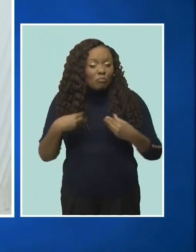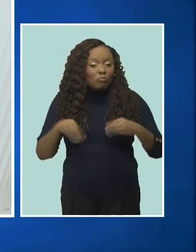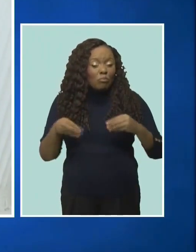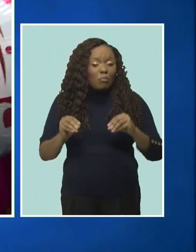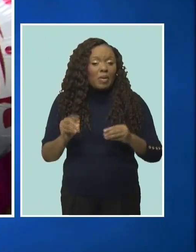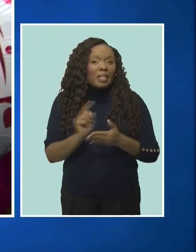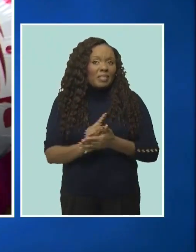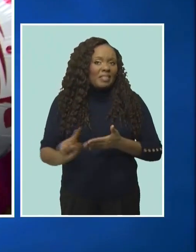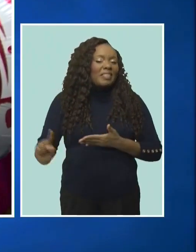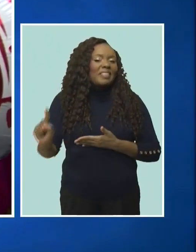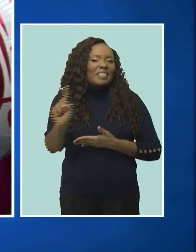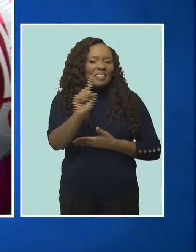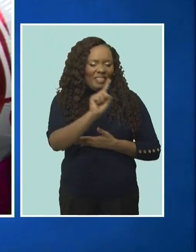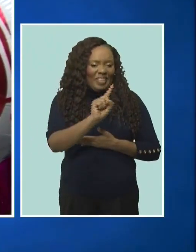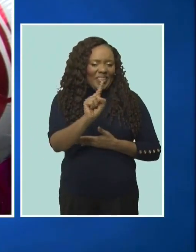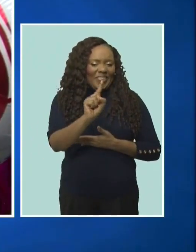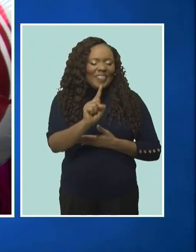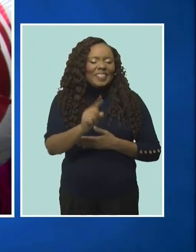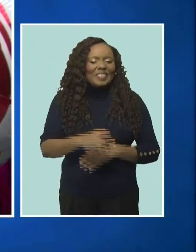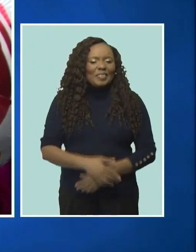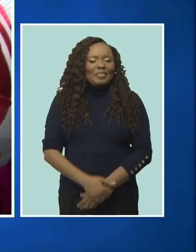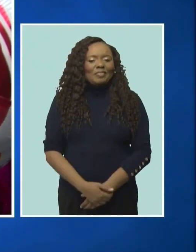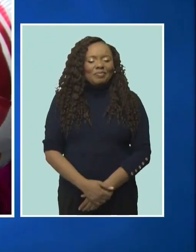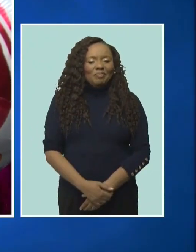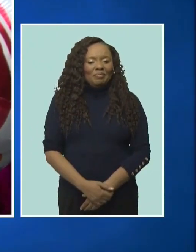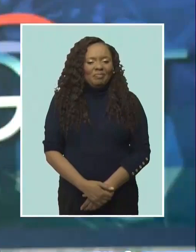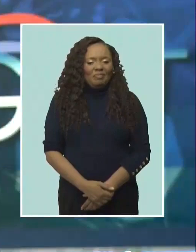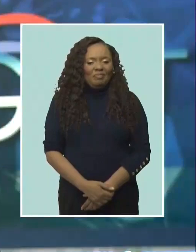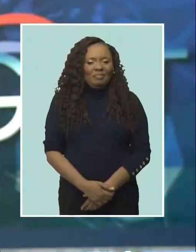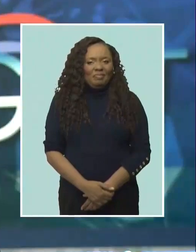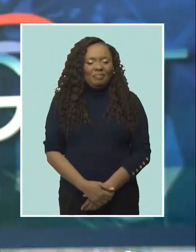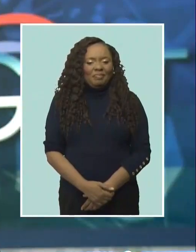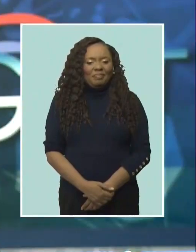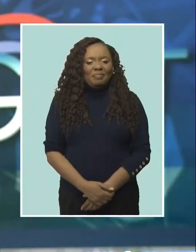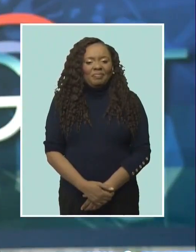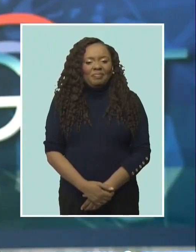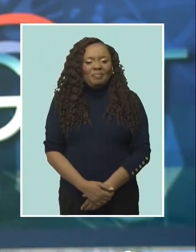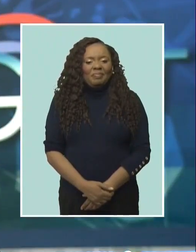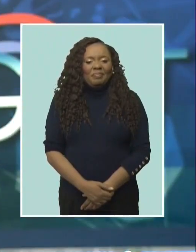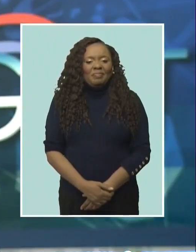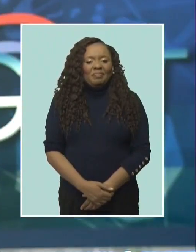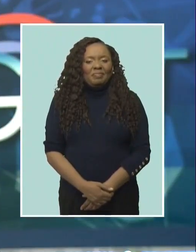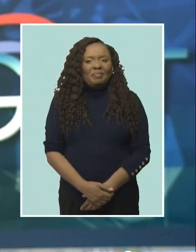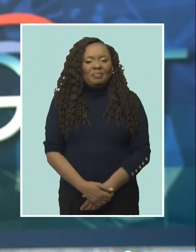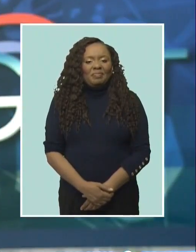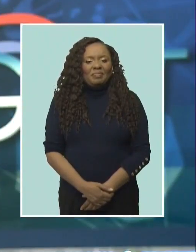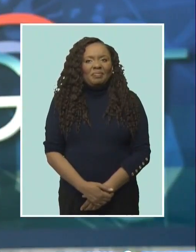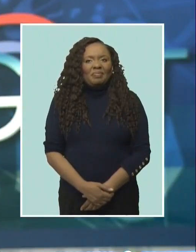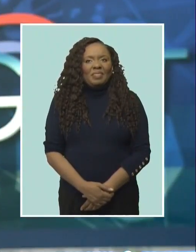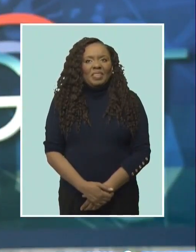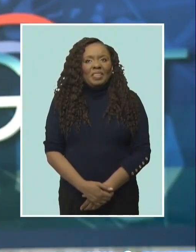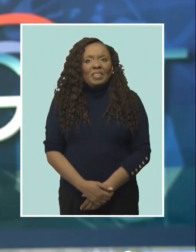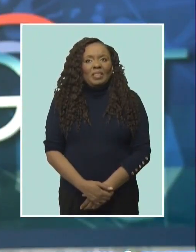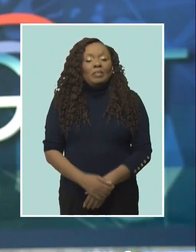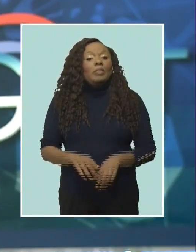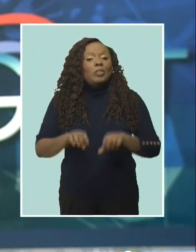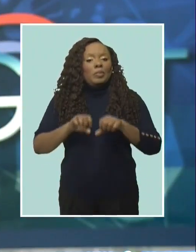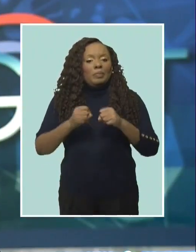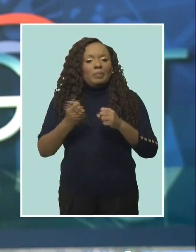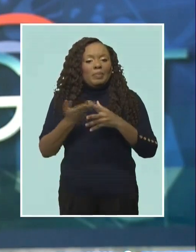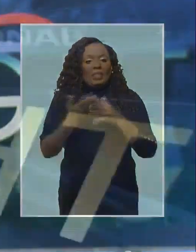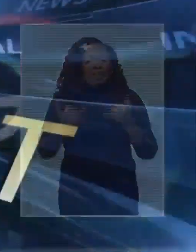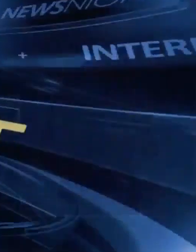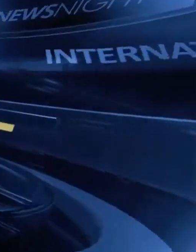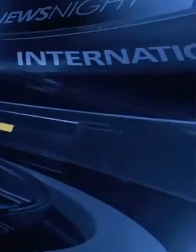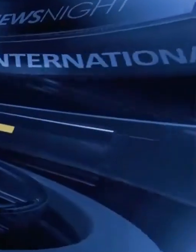week. Onesta Henry, CBC News. Thanks, Onesta. CBC NewsNight will be right back.